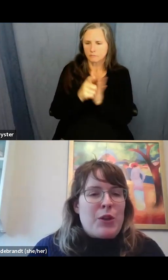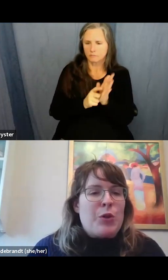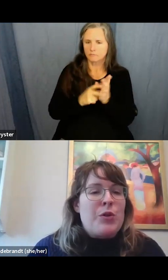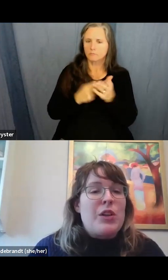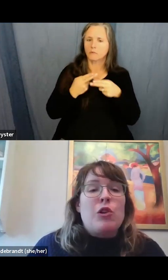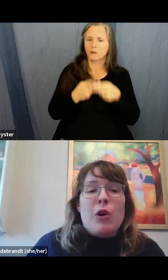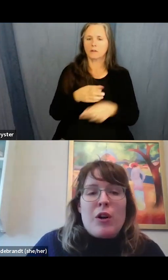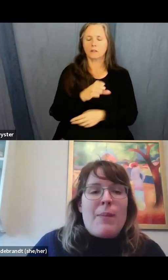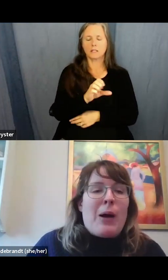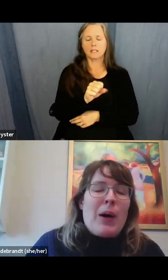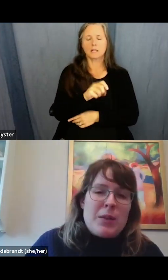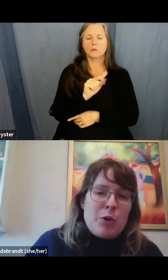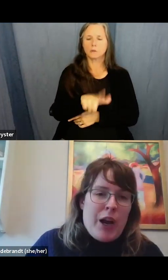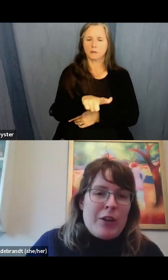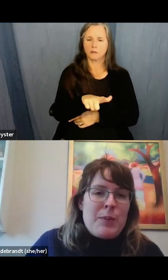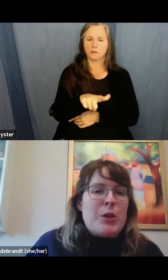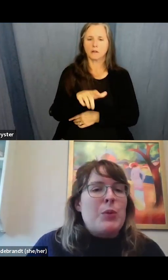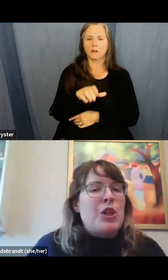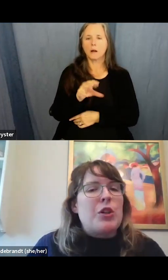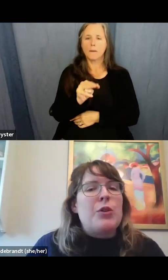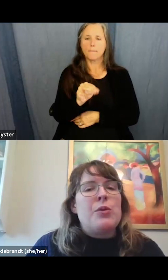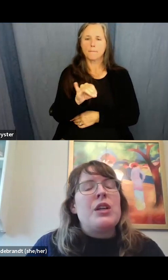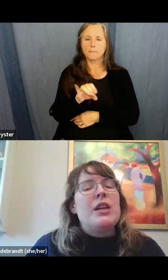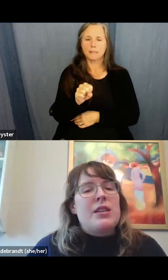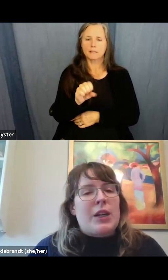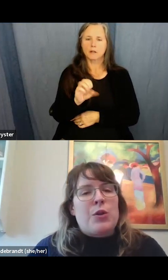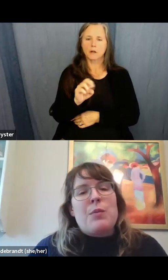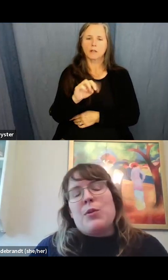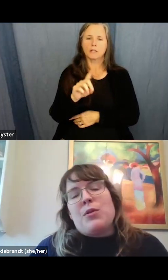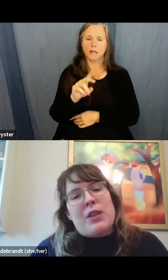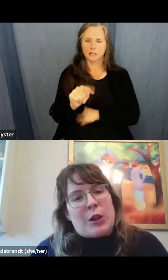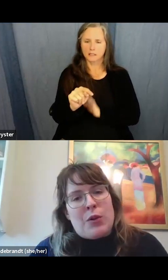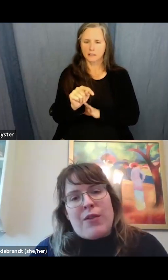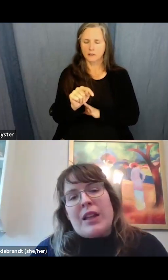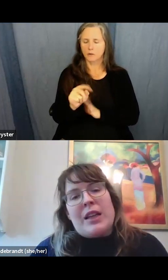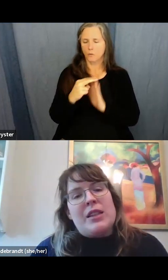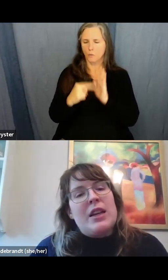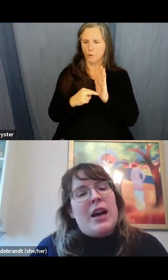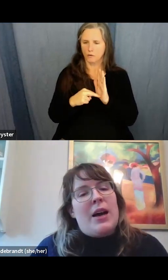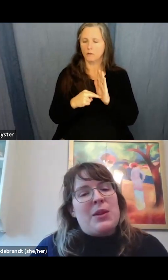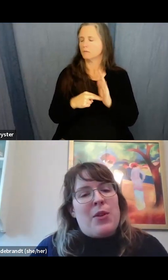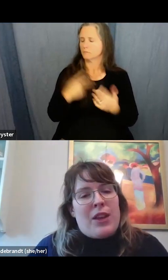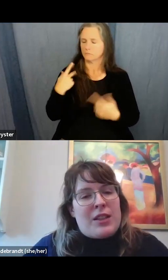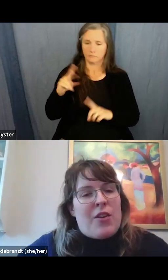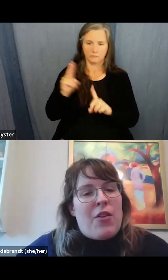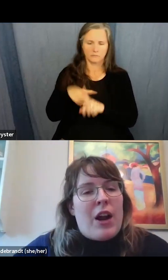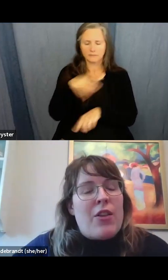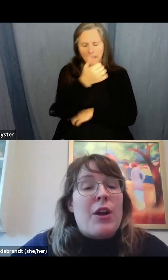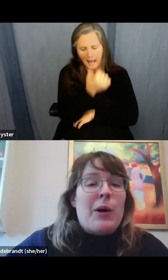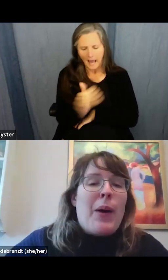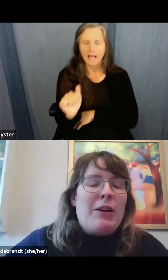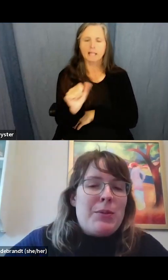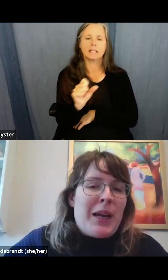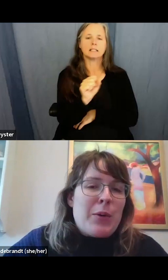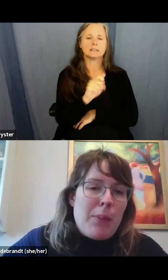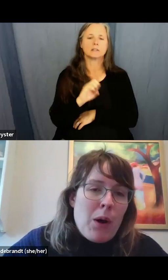those officials learn about possible child abuse, which includes sexual abuse, sexual violence, some of the things under there, then